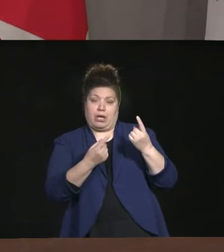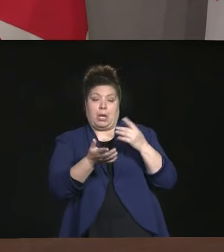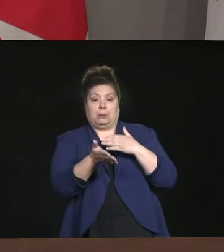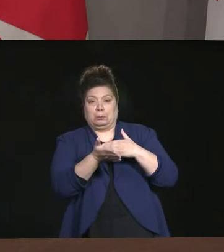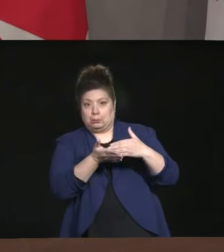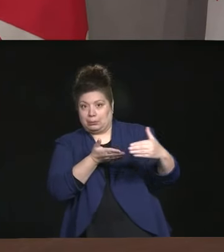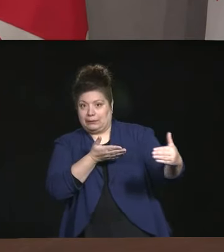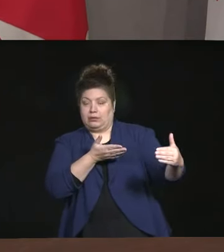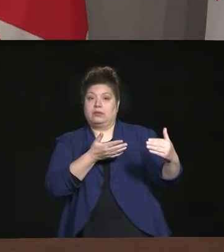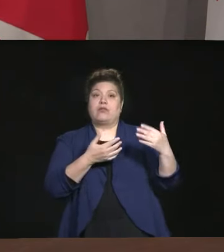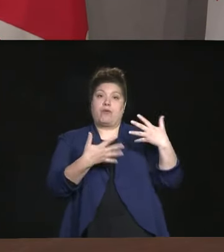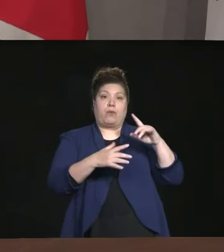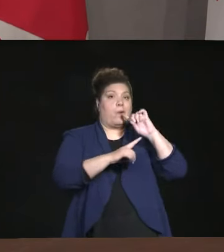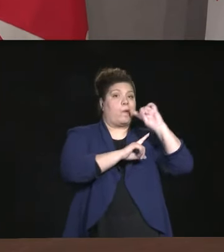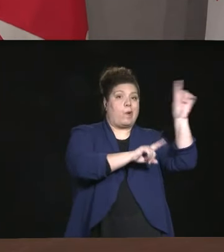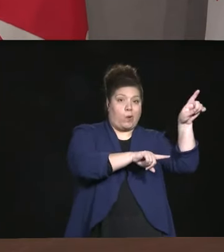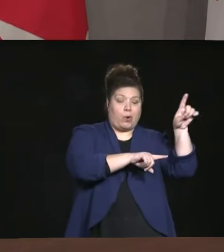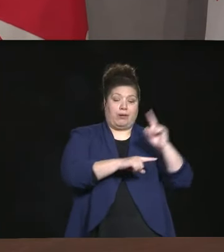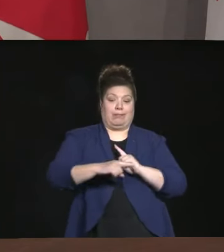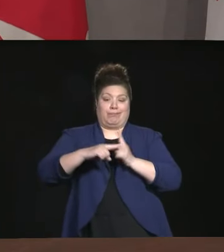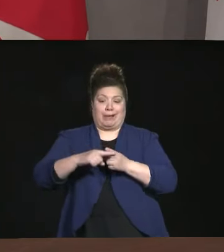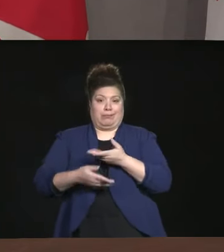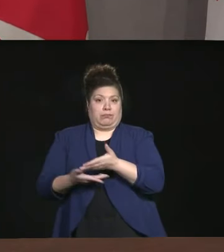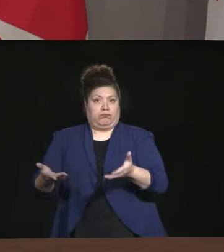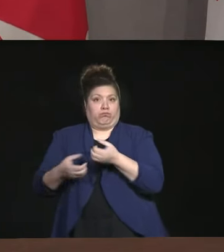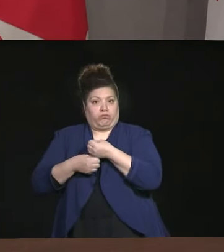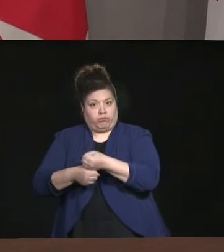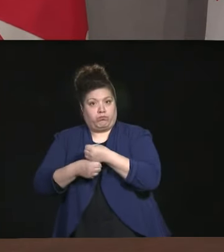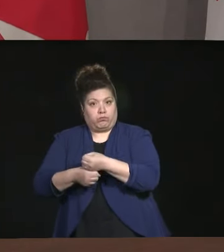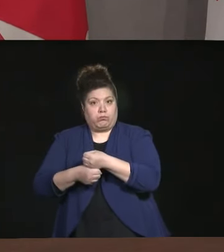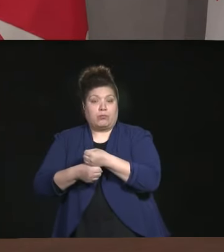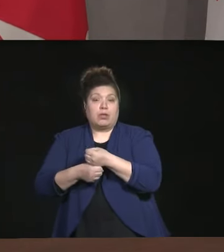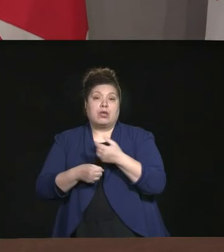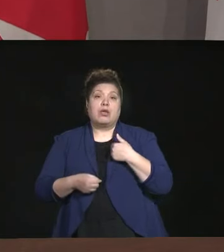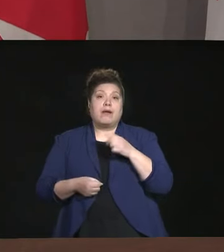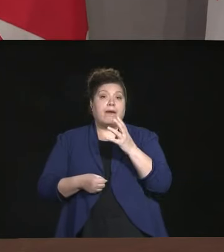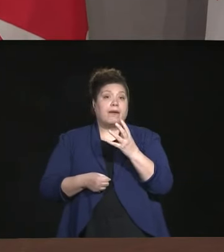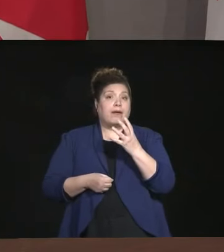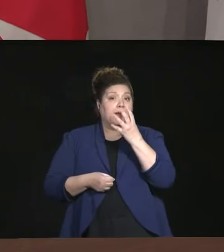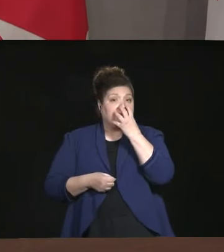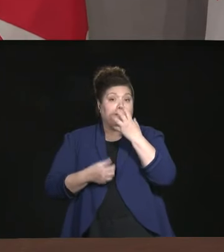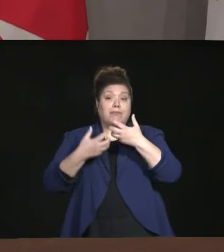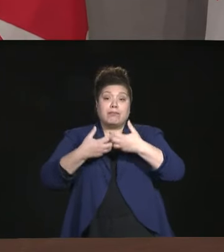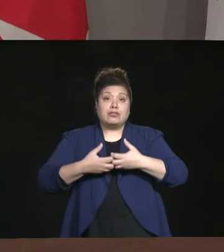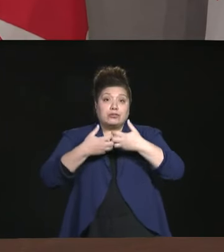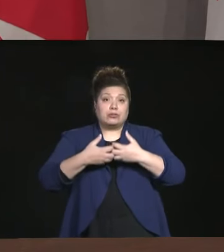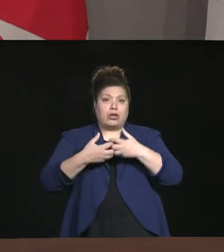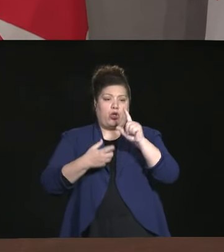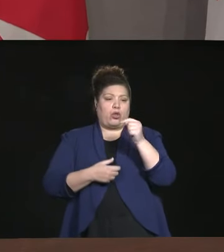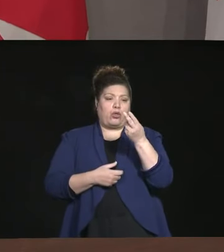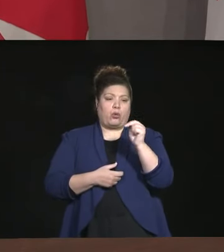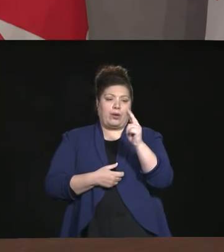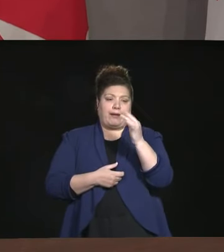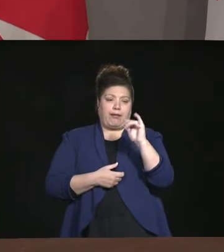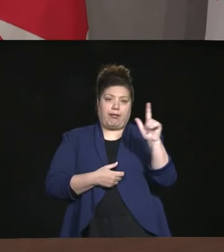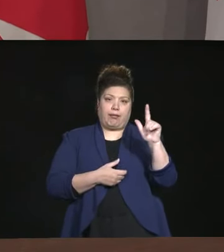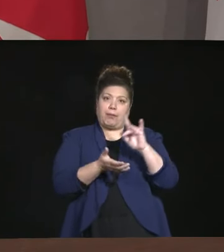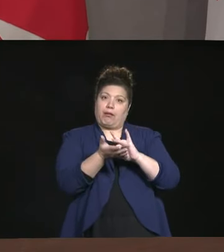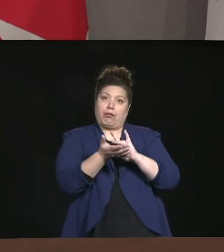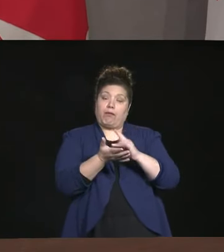On ventilators, we have a significant order through Thornhill Medical in Toronto, part of the